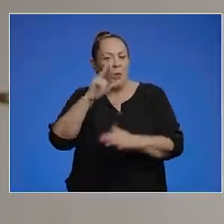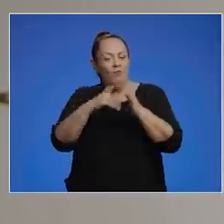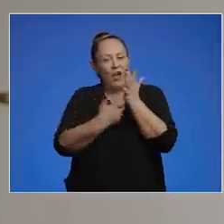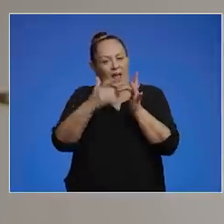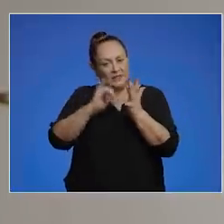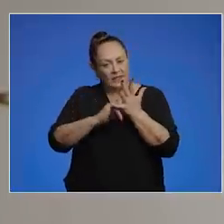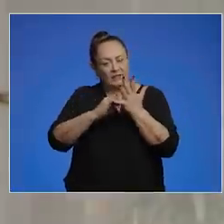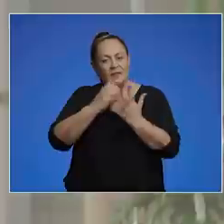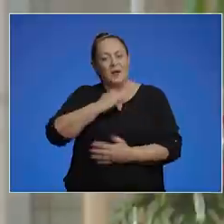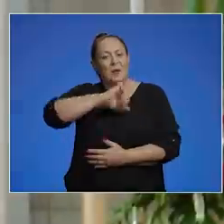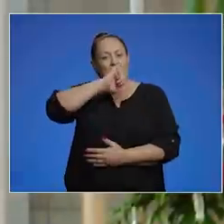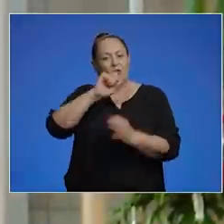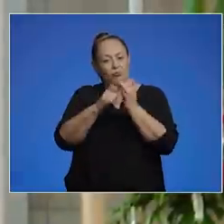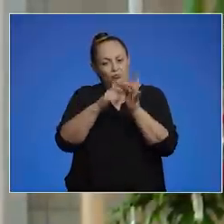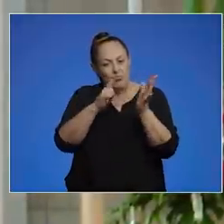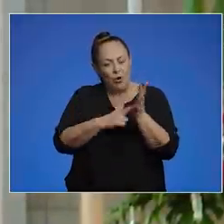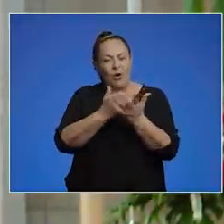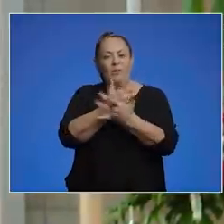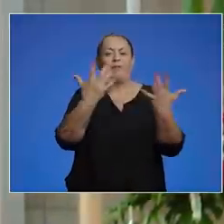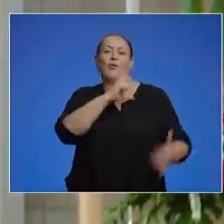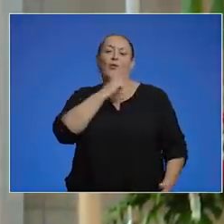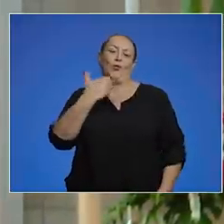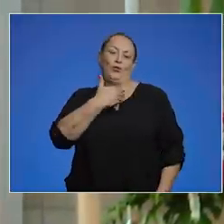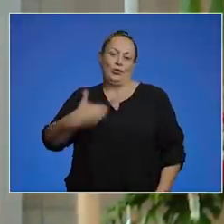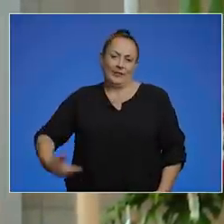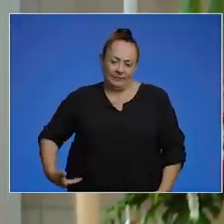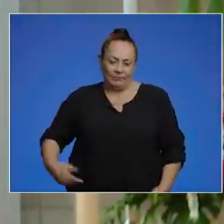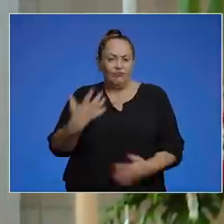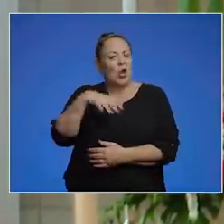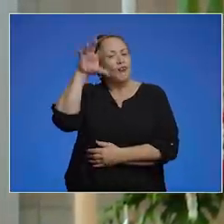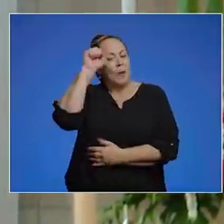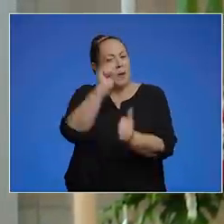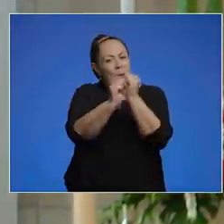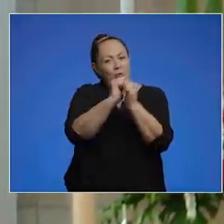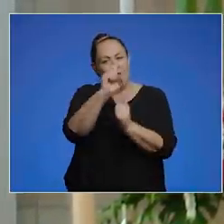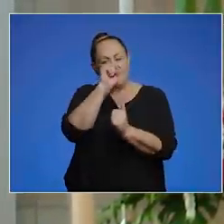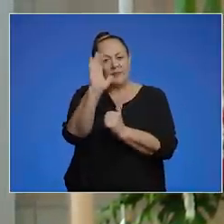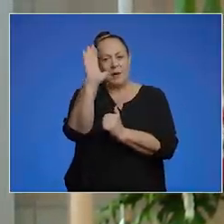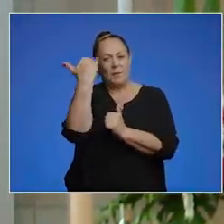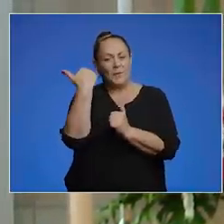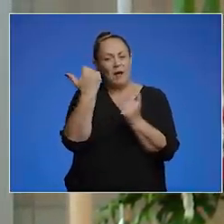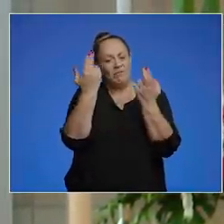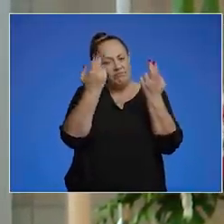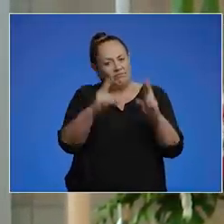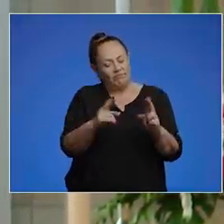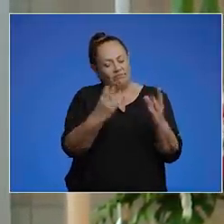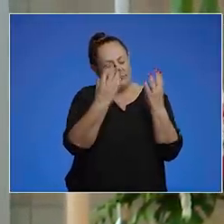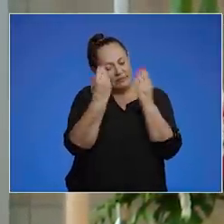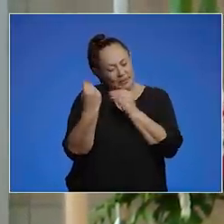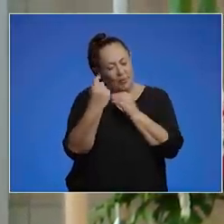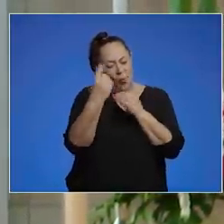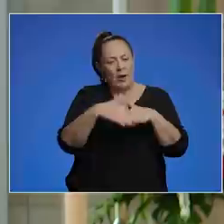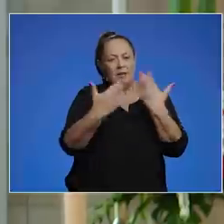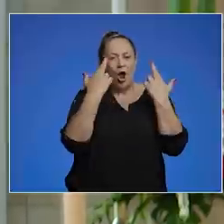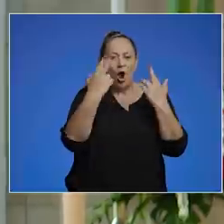with Francis, our Pope, with Brian, our Bishop, and all the clergy. Remember also our brothers and sisters who